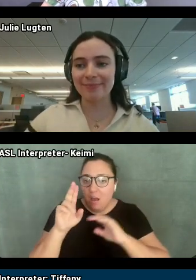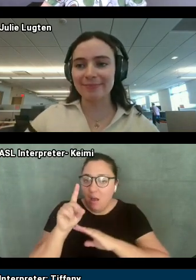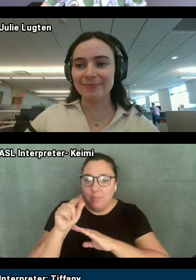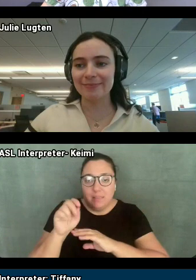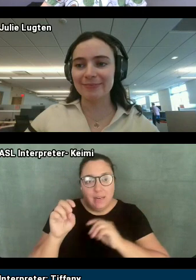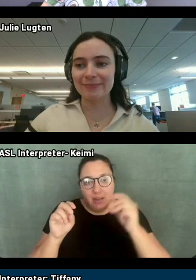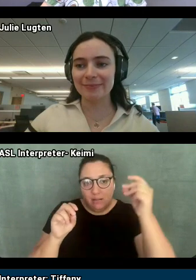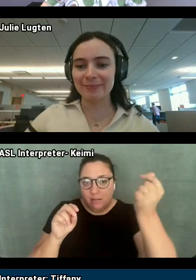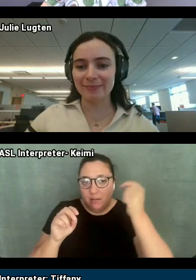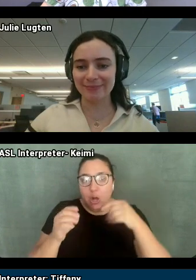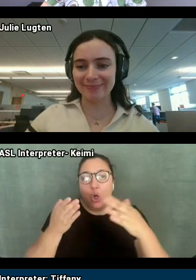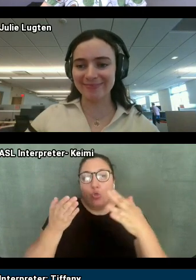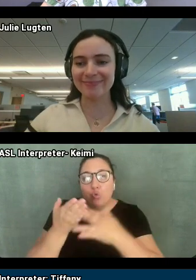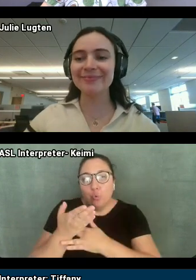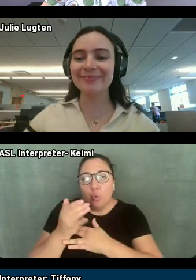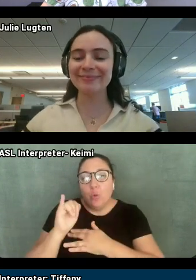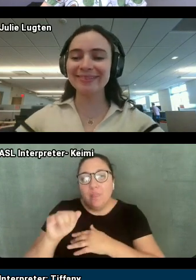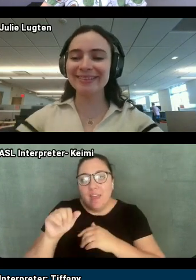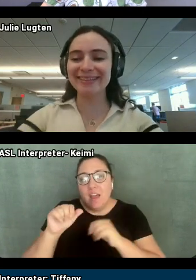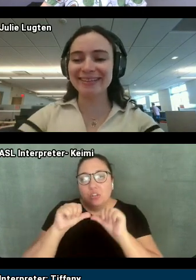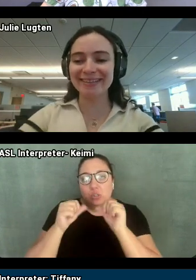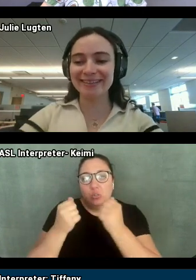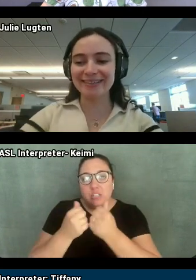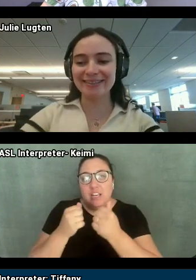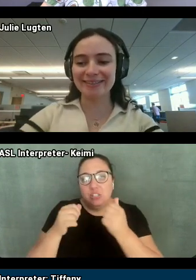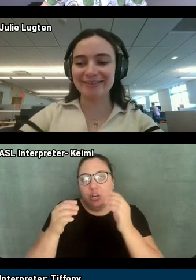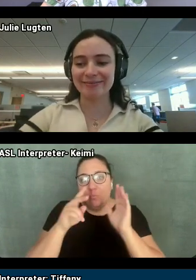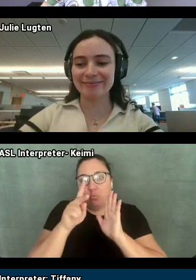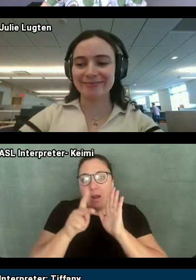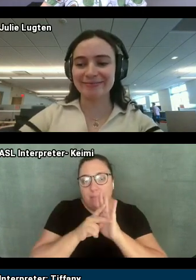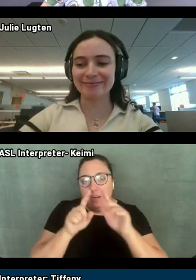this association property card.